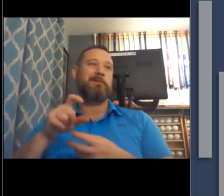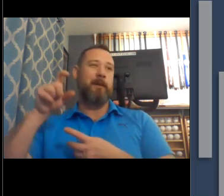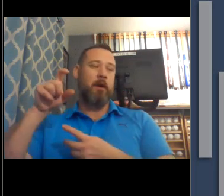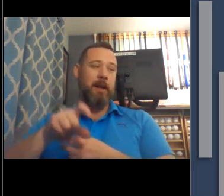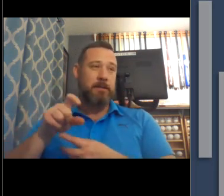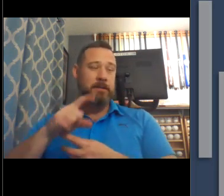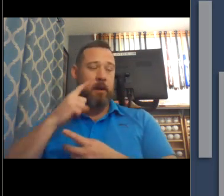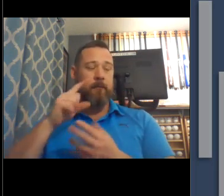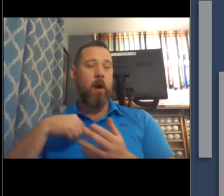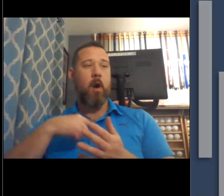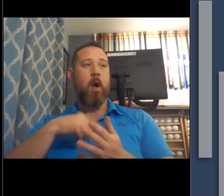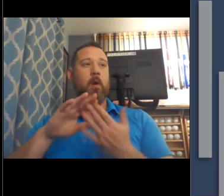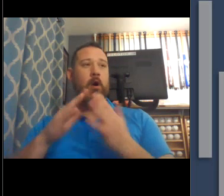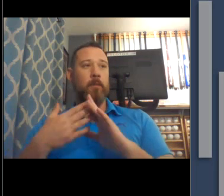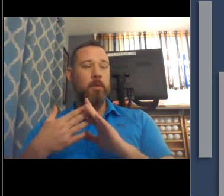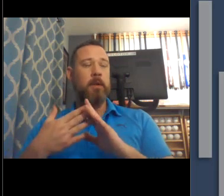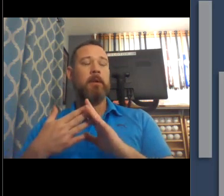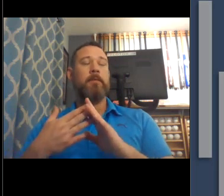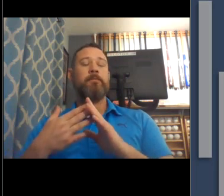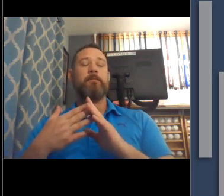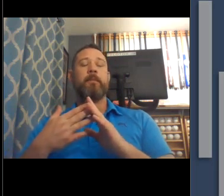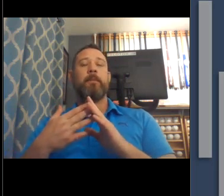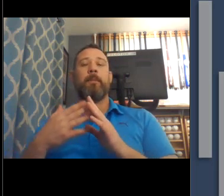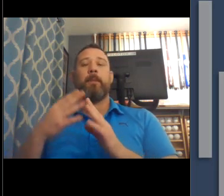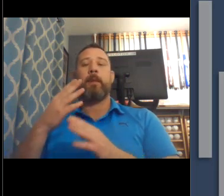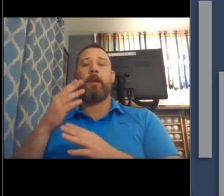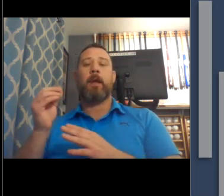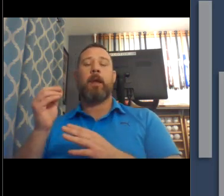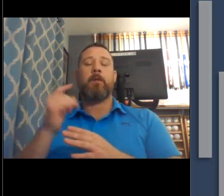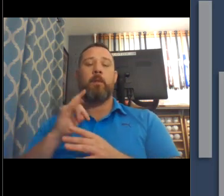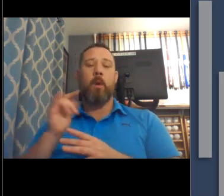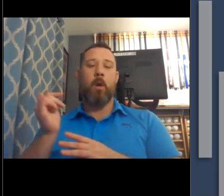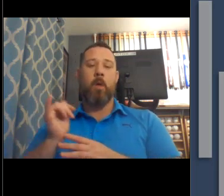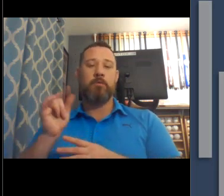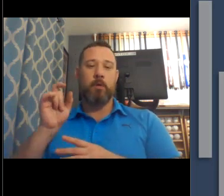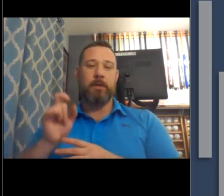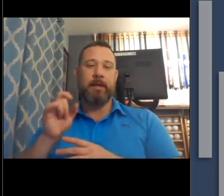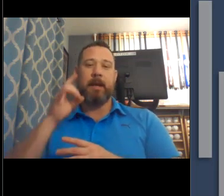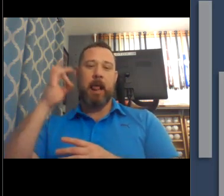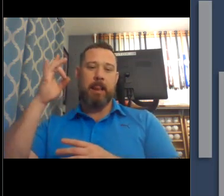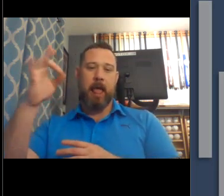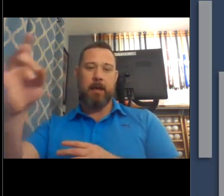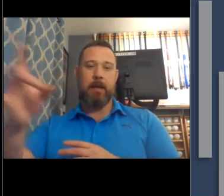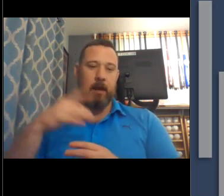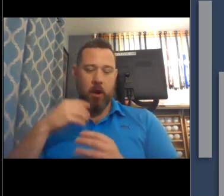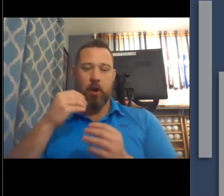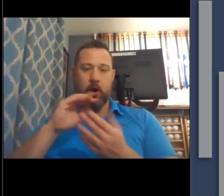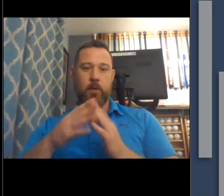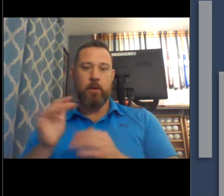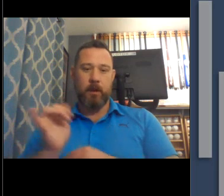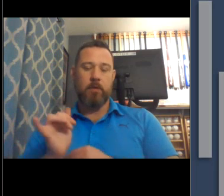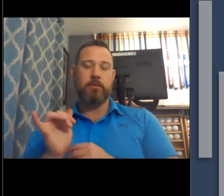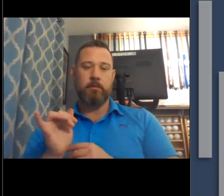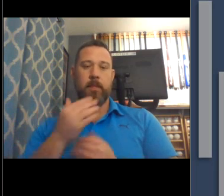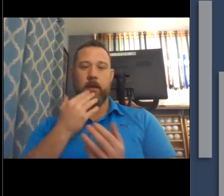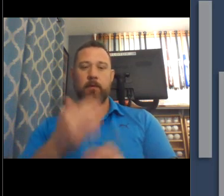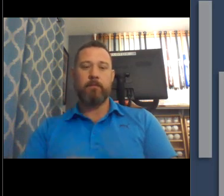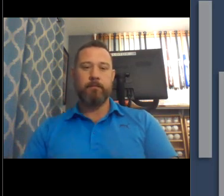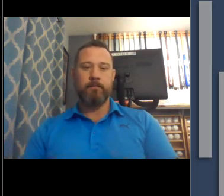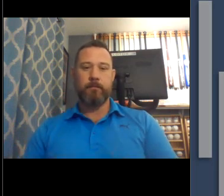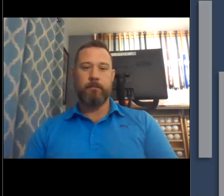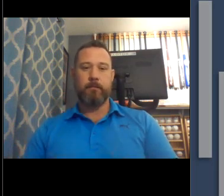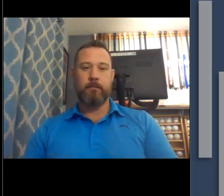for our community. And we also need street lighting in our community as well. Thank you. And